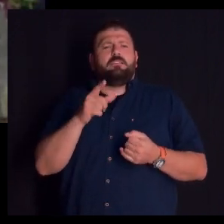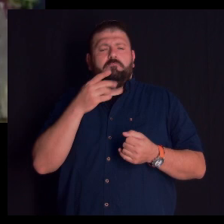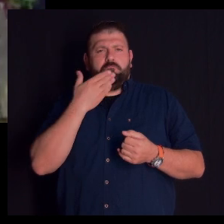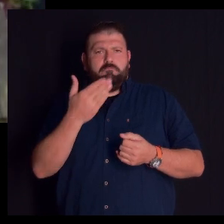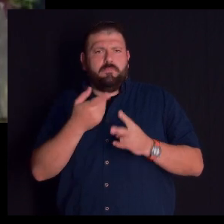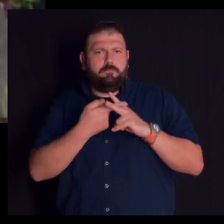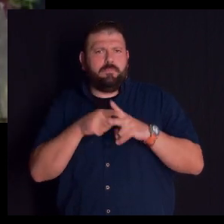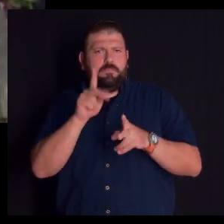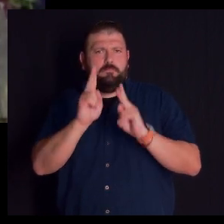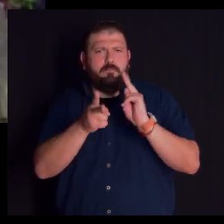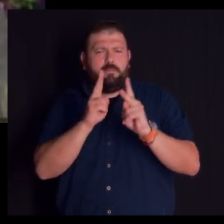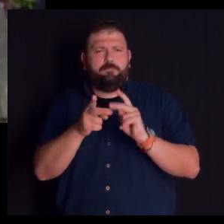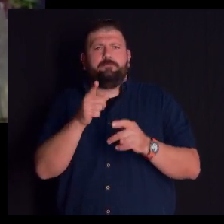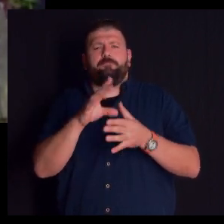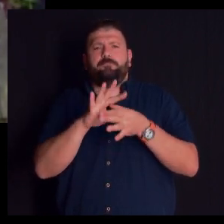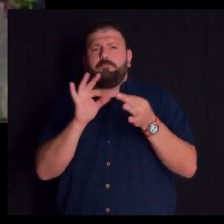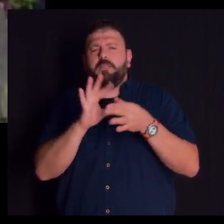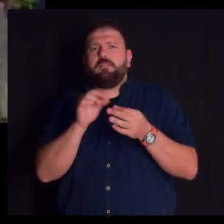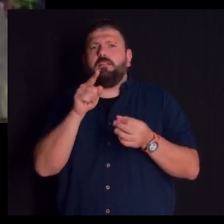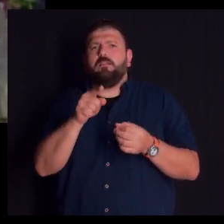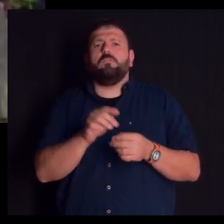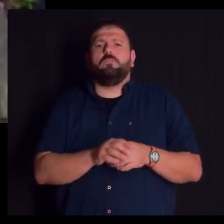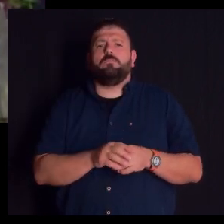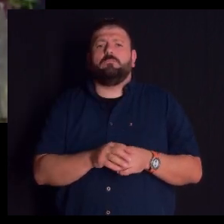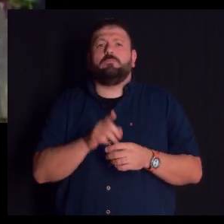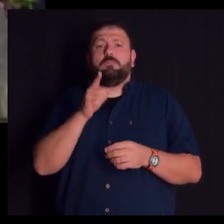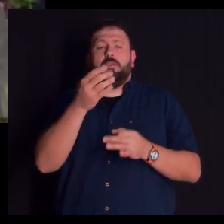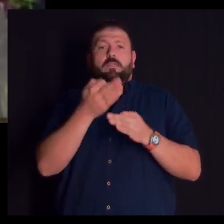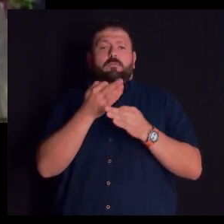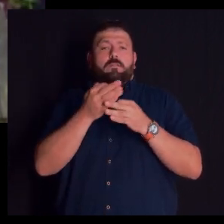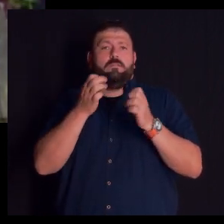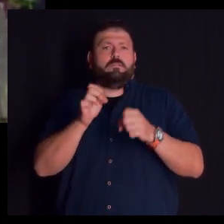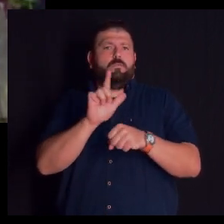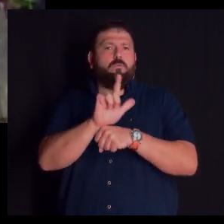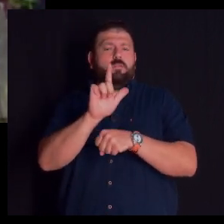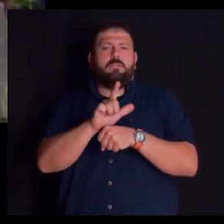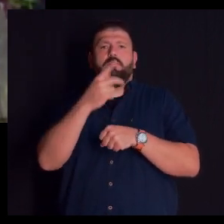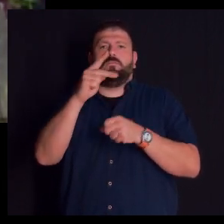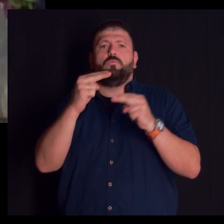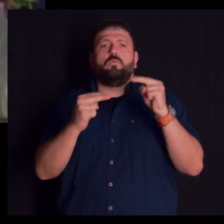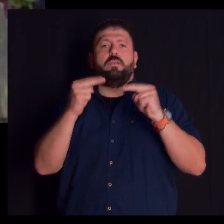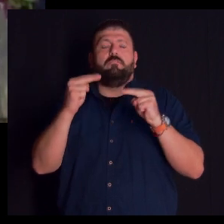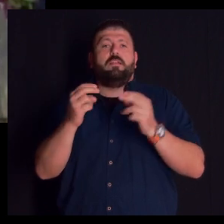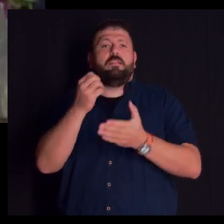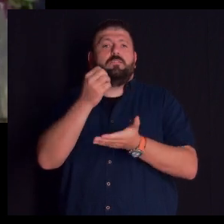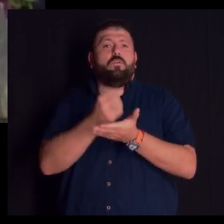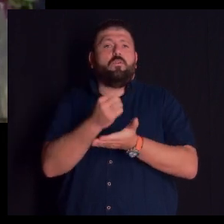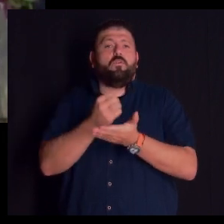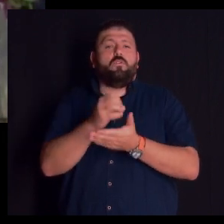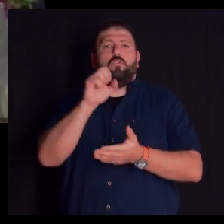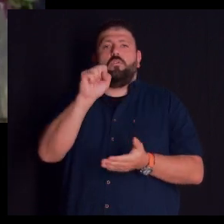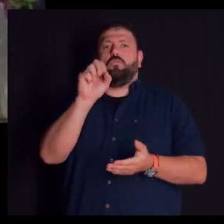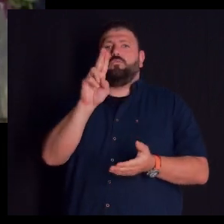empezar un poquito you con Félix, Let's que start with está en Felix. Guatemala, He is in su Guatemala nivel es again. oro His supreme. level is